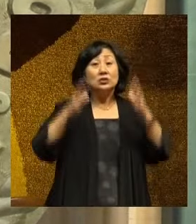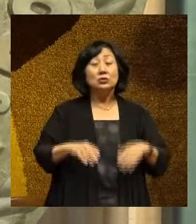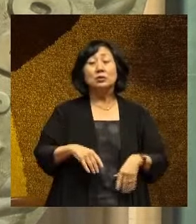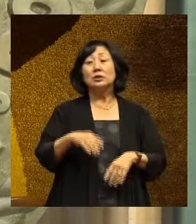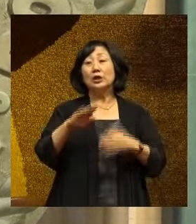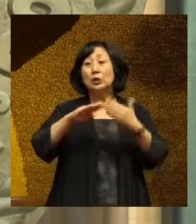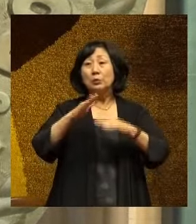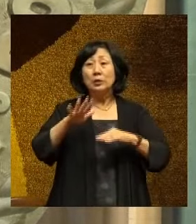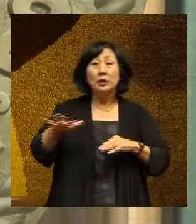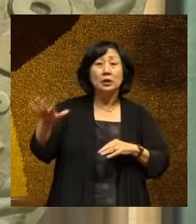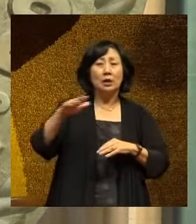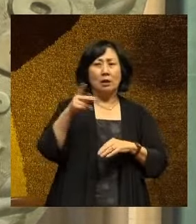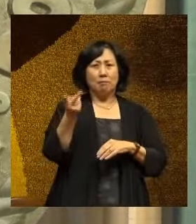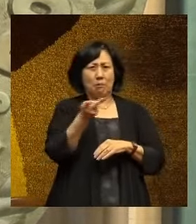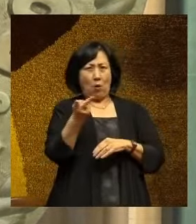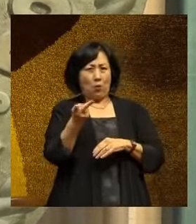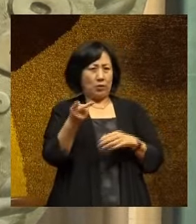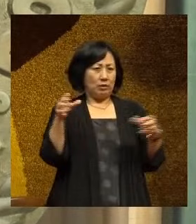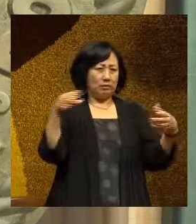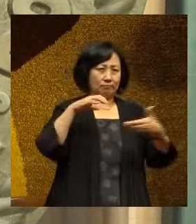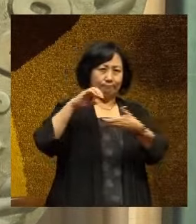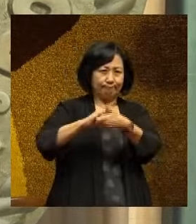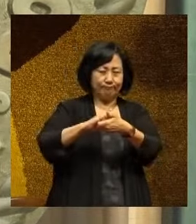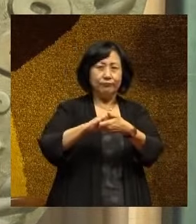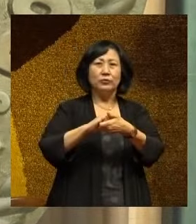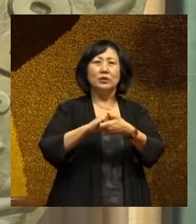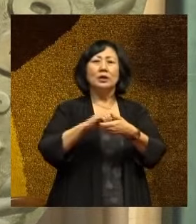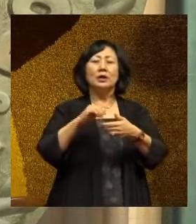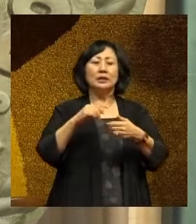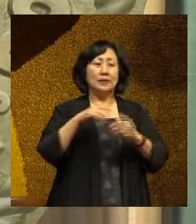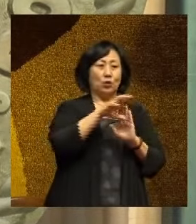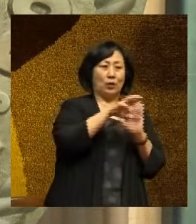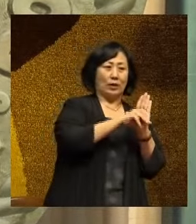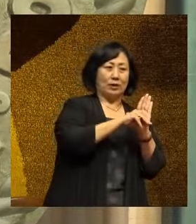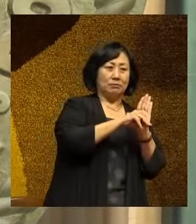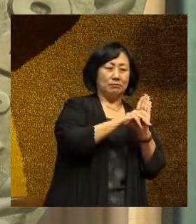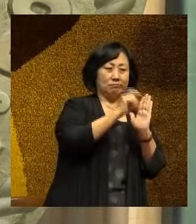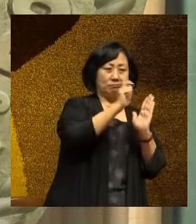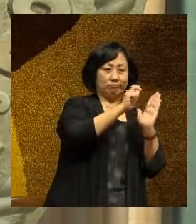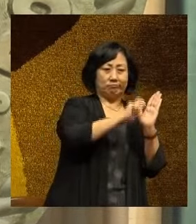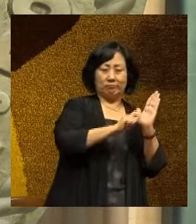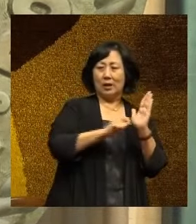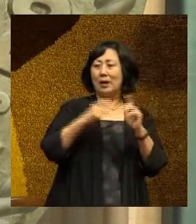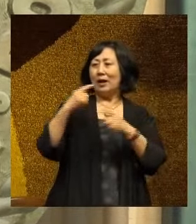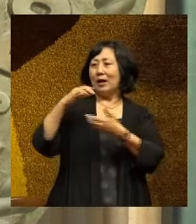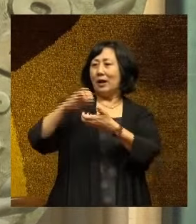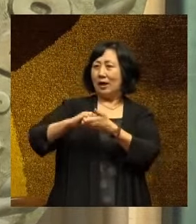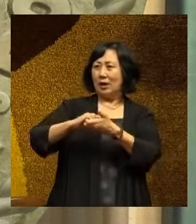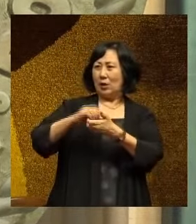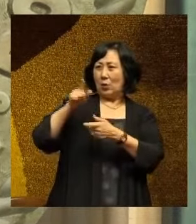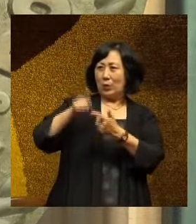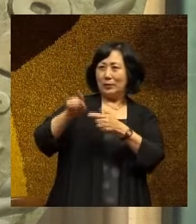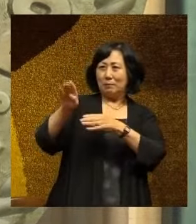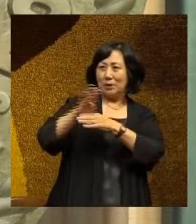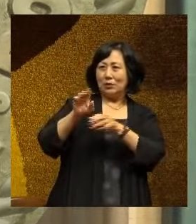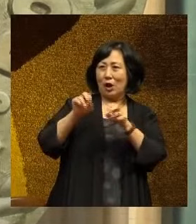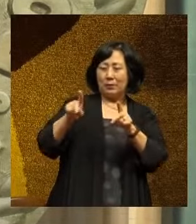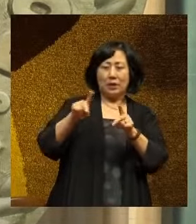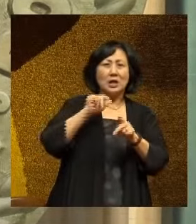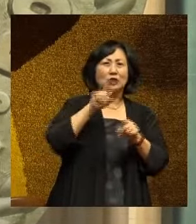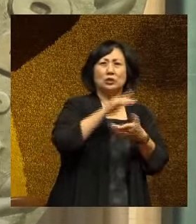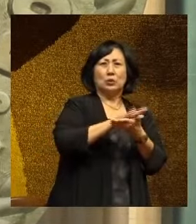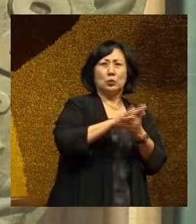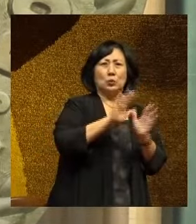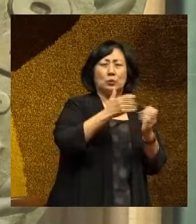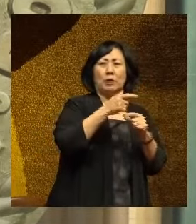have worked together to align the curriculum to career and business opportunities in Ka'u. They